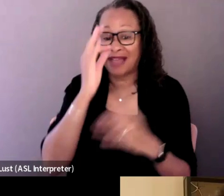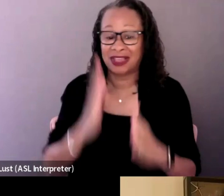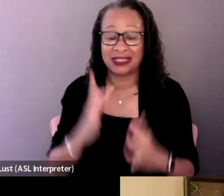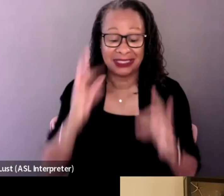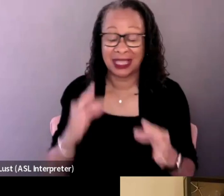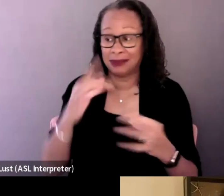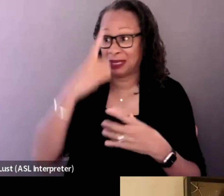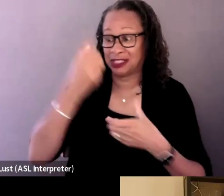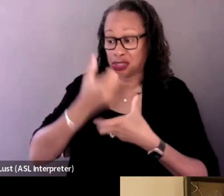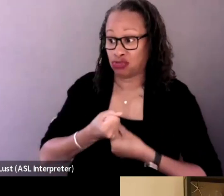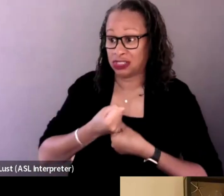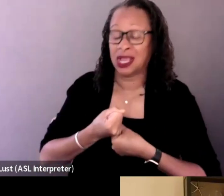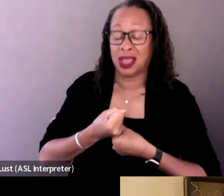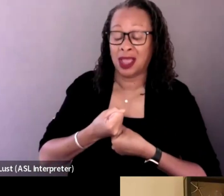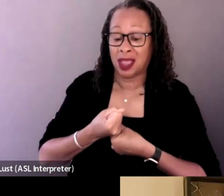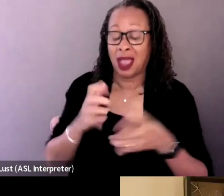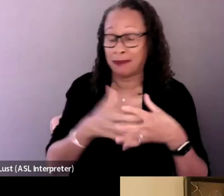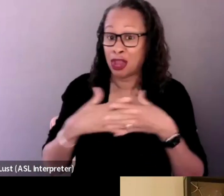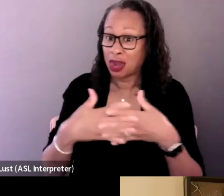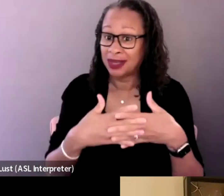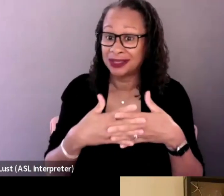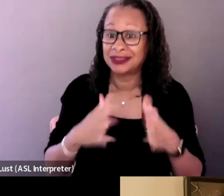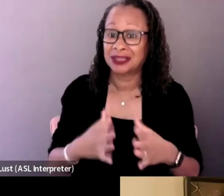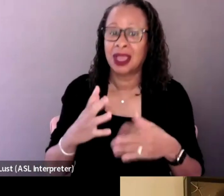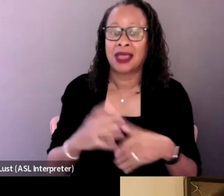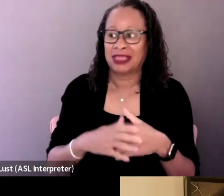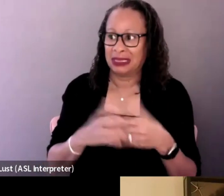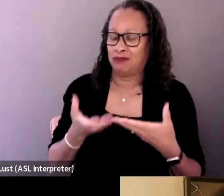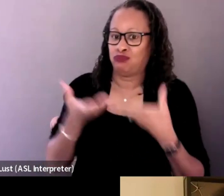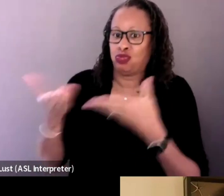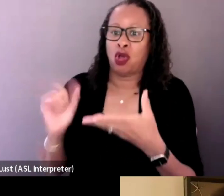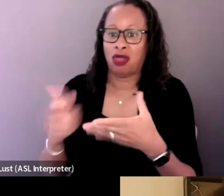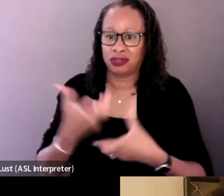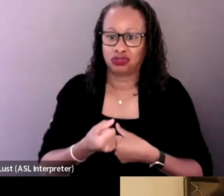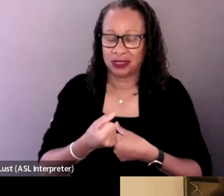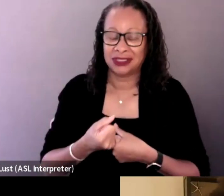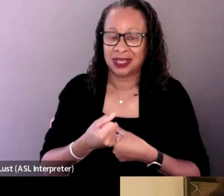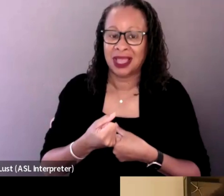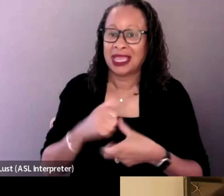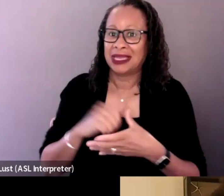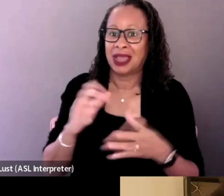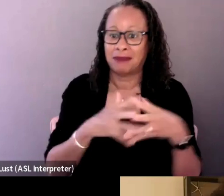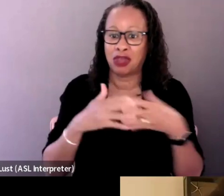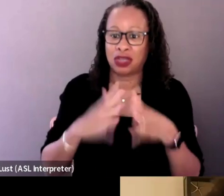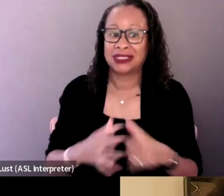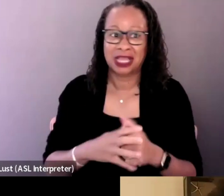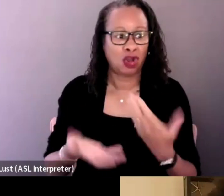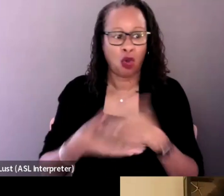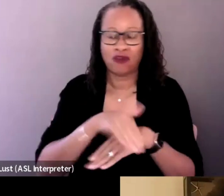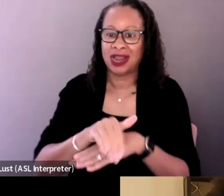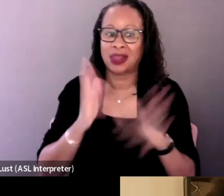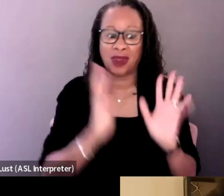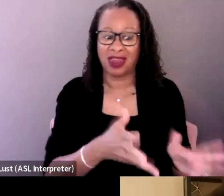trusted the Americans, to put their back for them on the line. And they were suddenly overnight left behind. And most of them are now